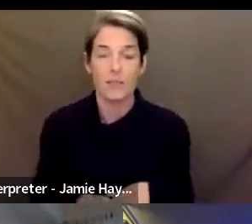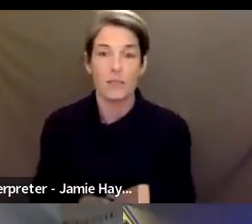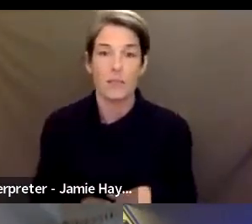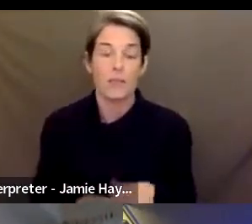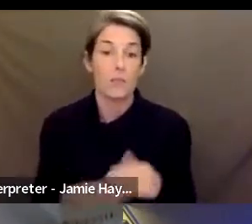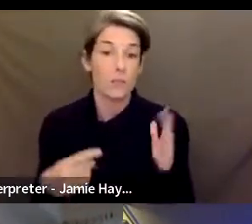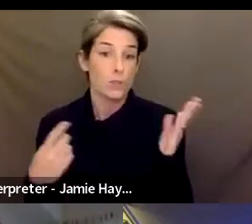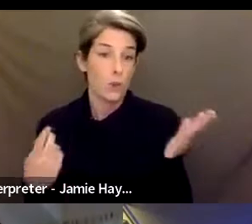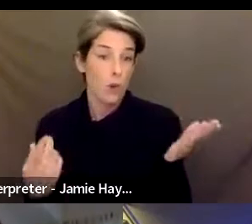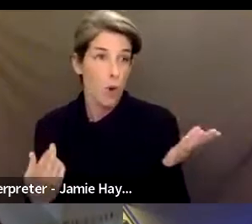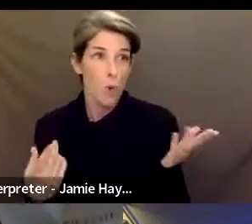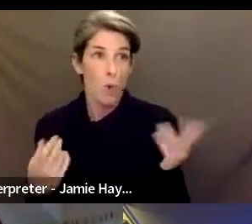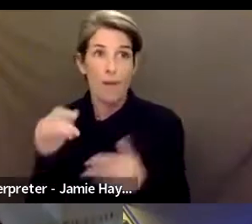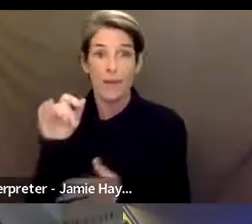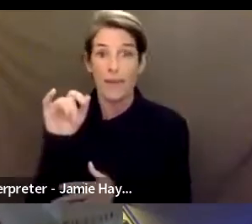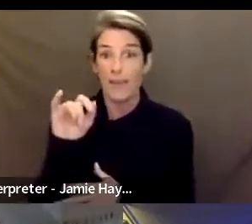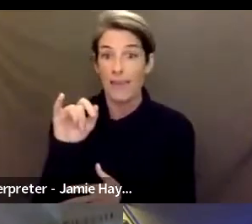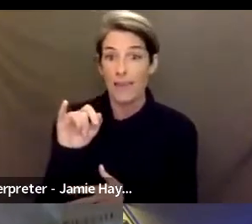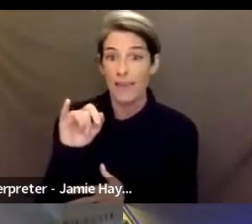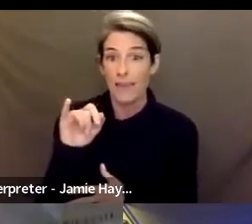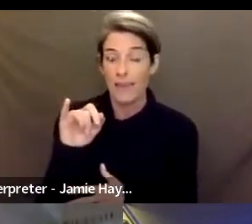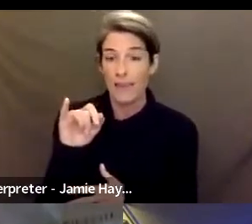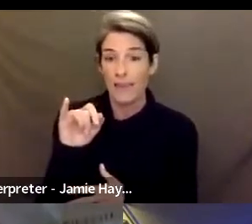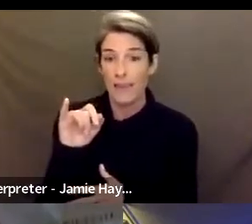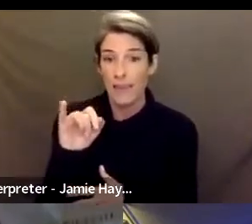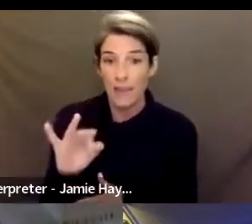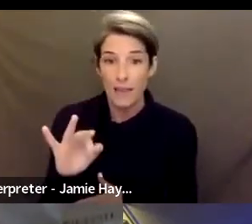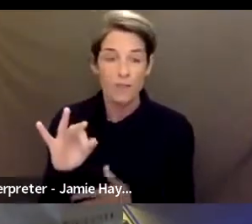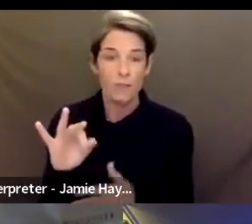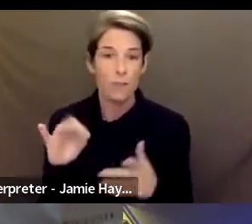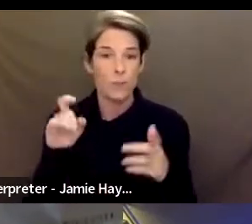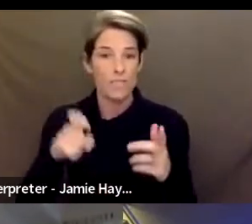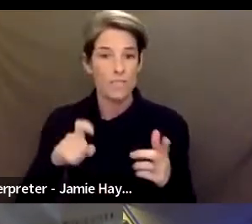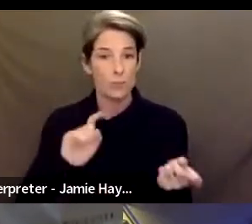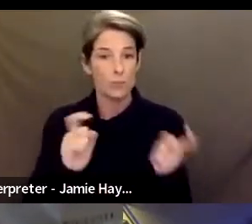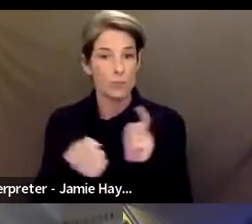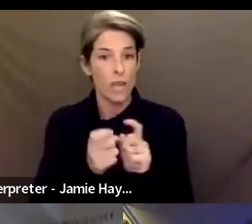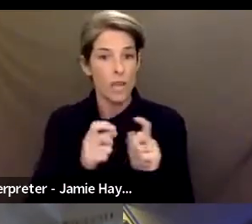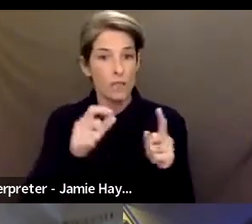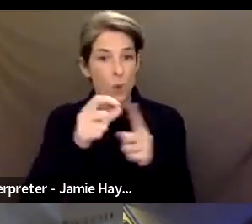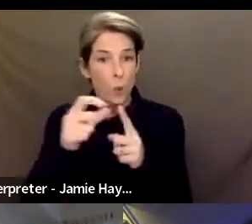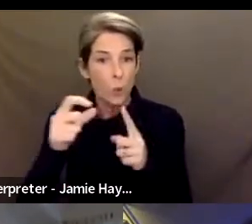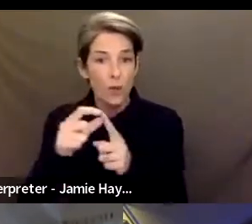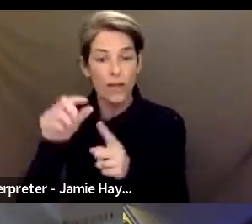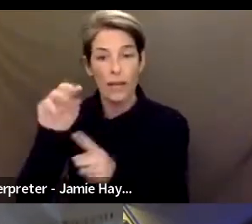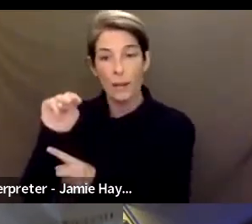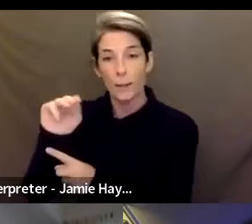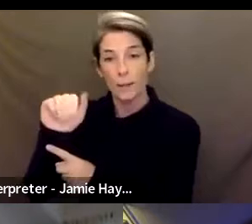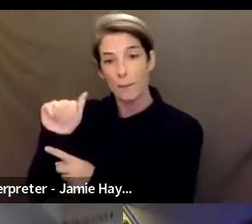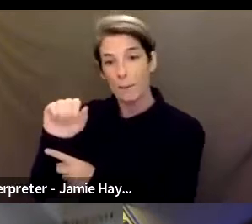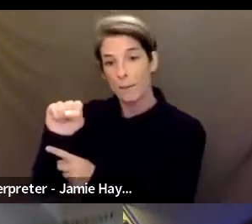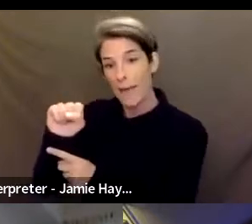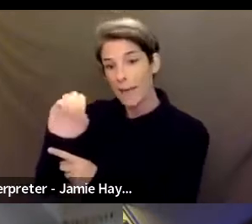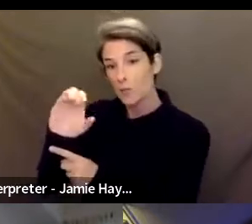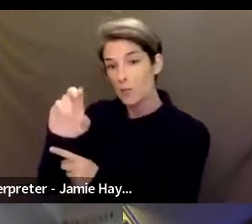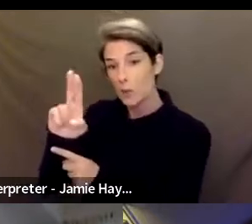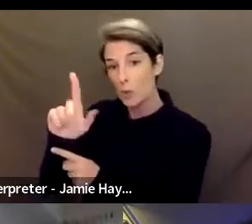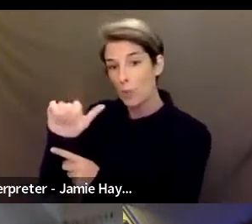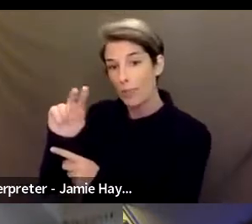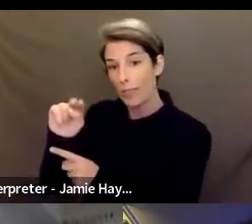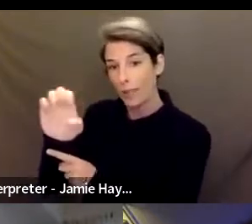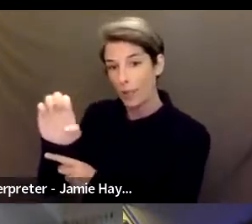something like masculine presenting or feminine presenting, so people are aware of what's being asked of them in the space and what